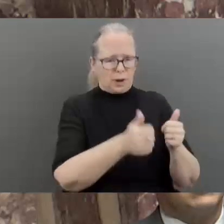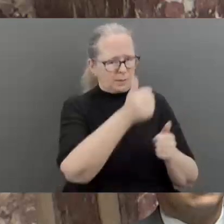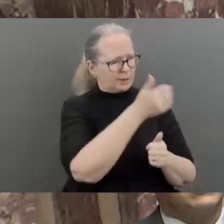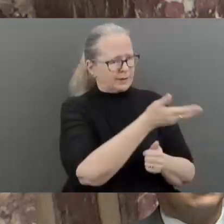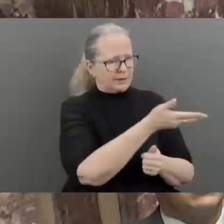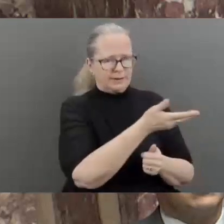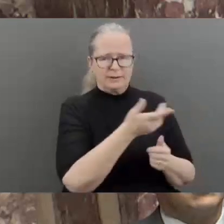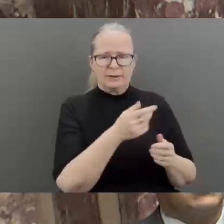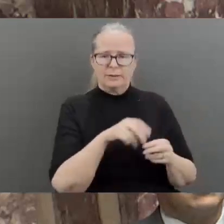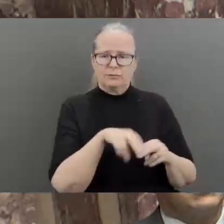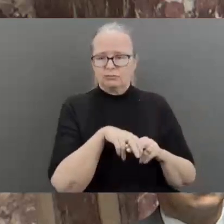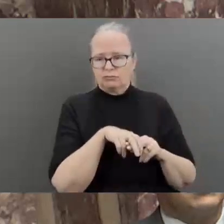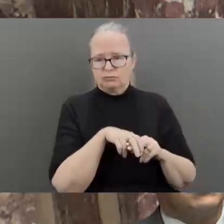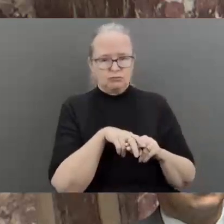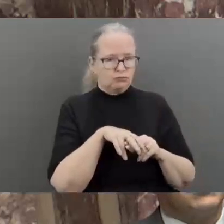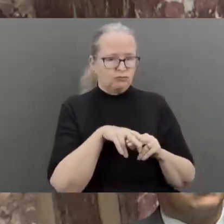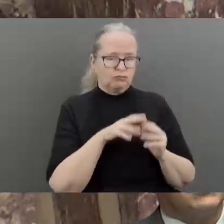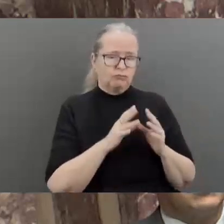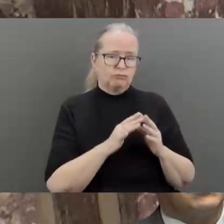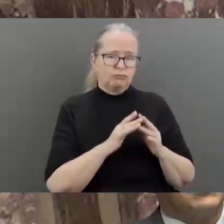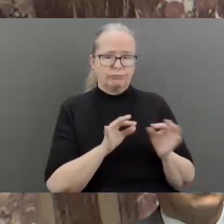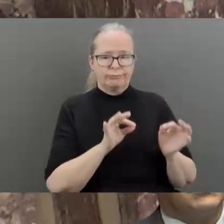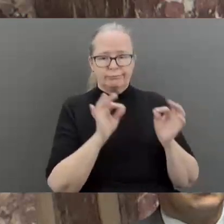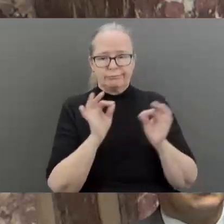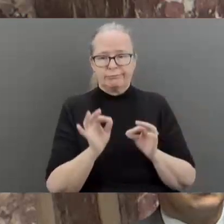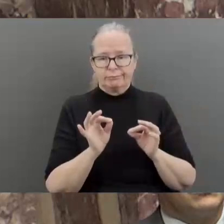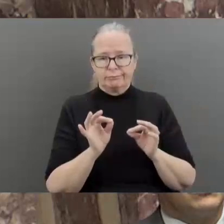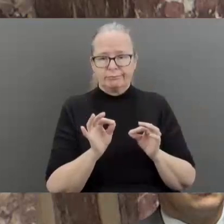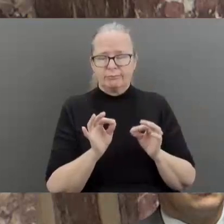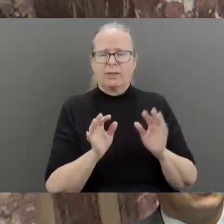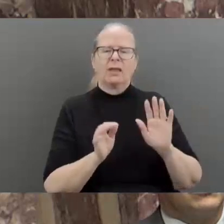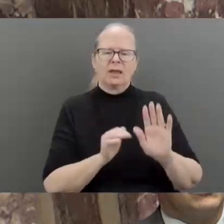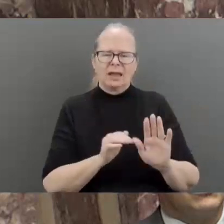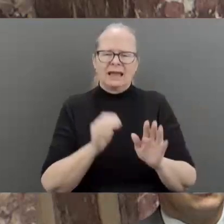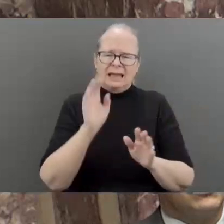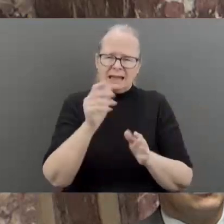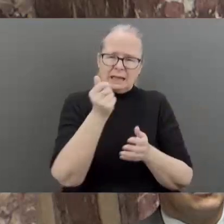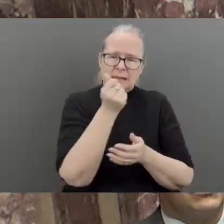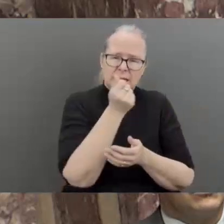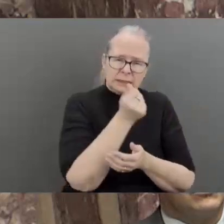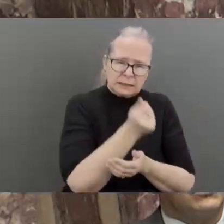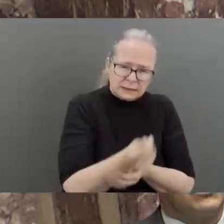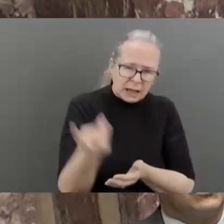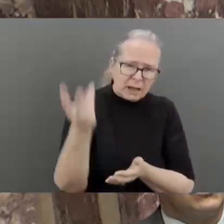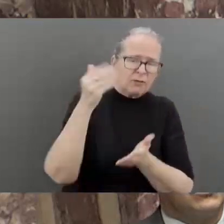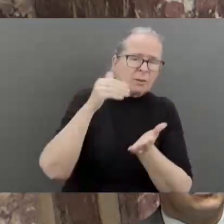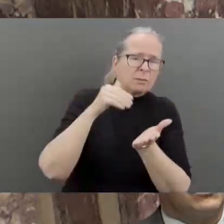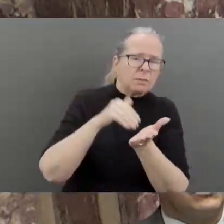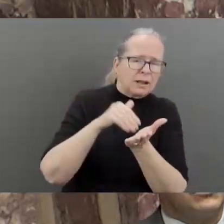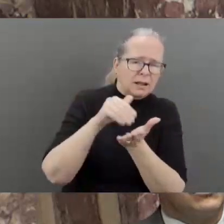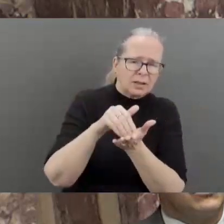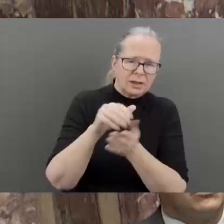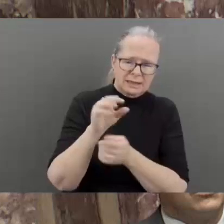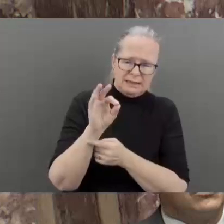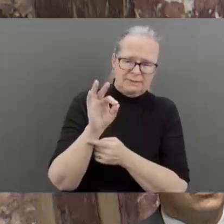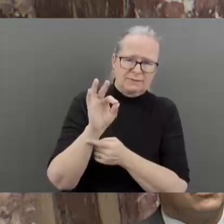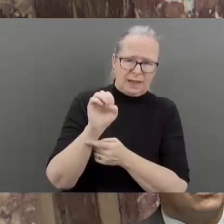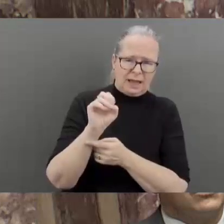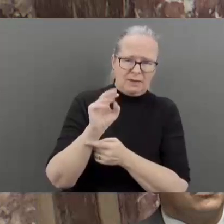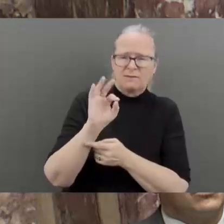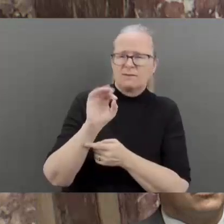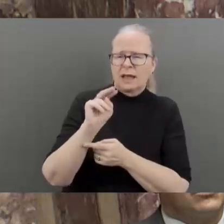but several million lethal doses of fentanyl were intercepted over the weekend. If it was not for the hardworking